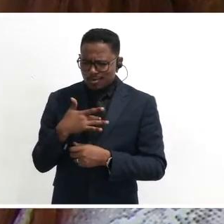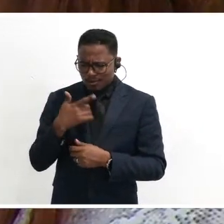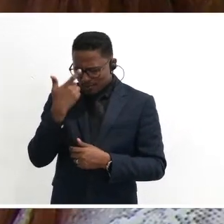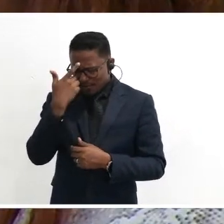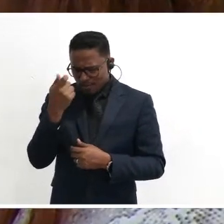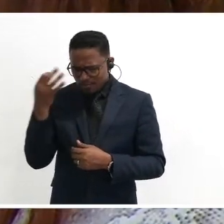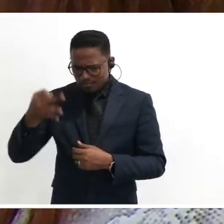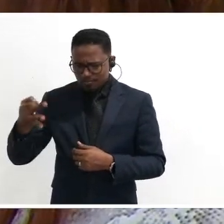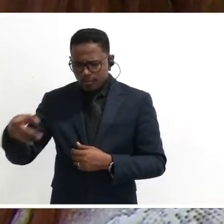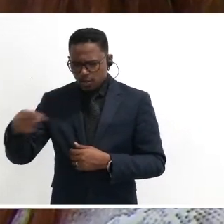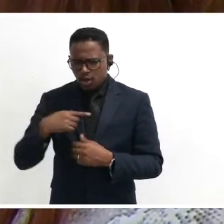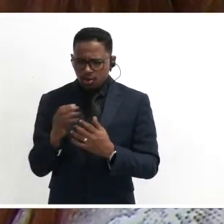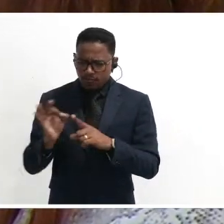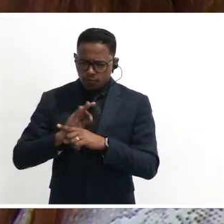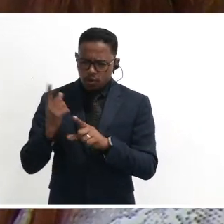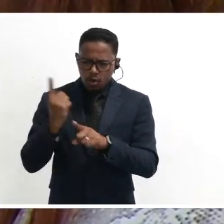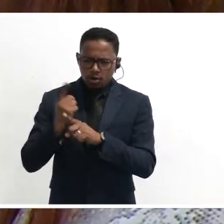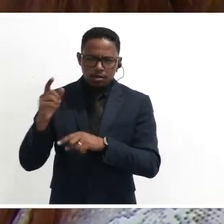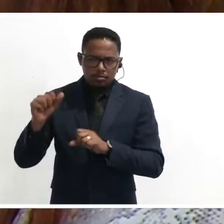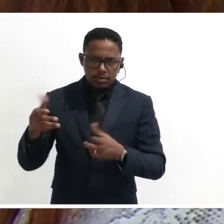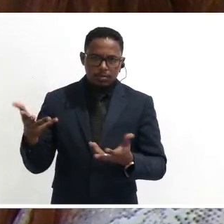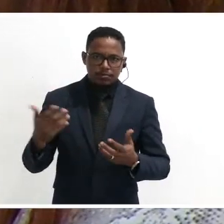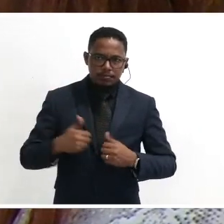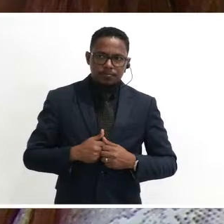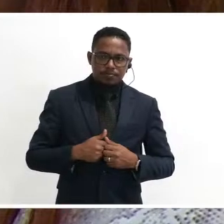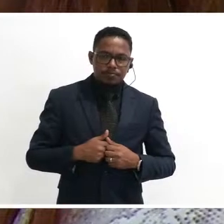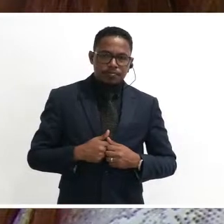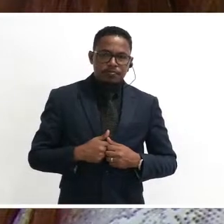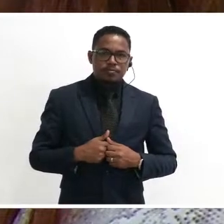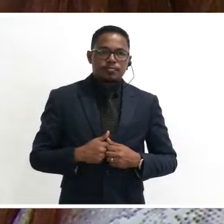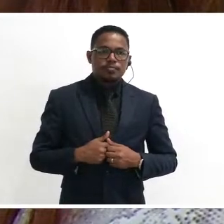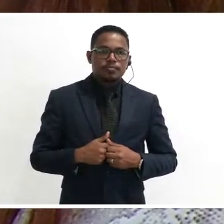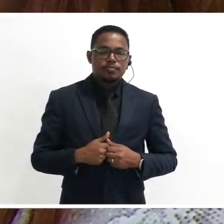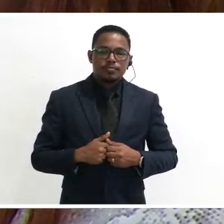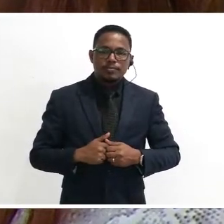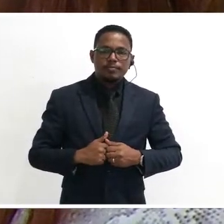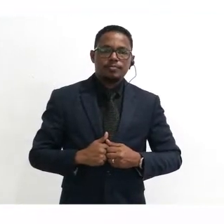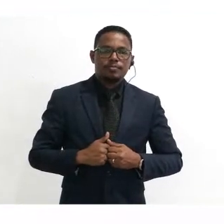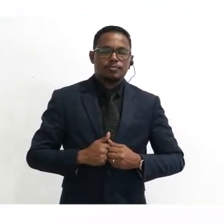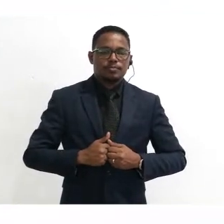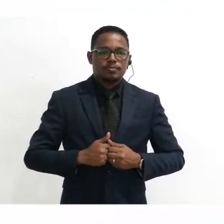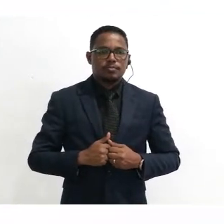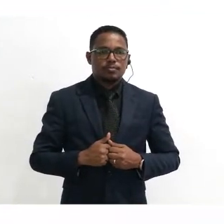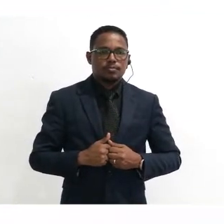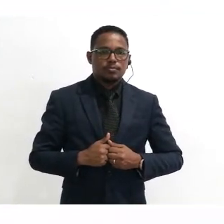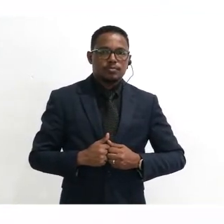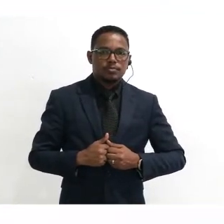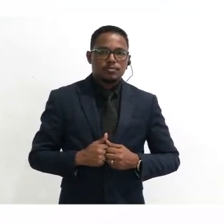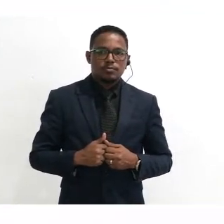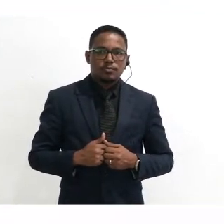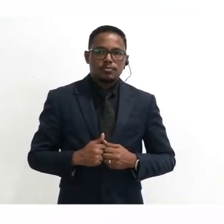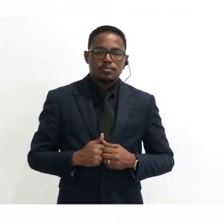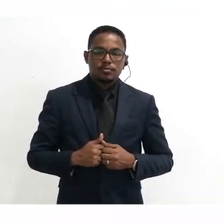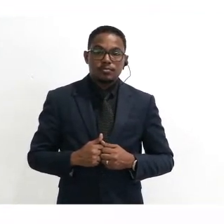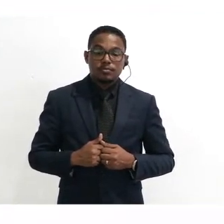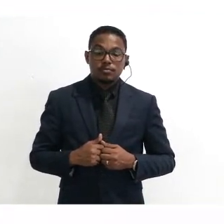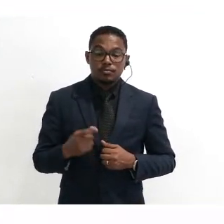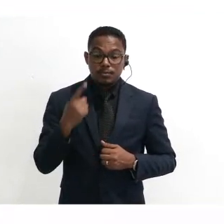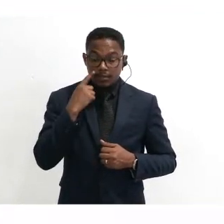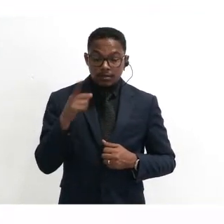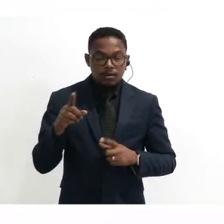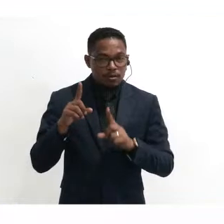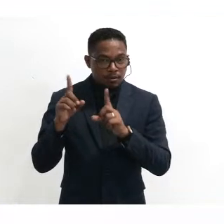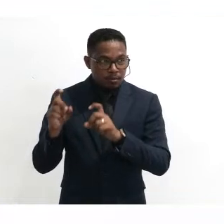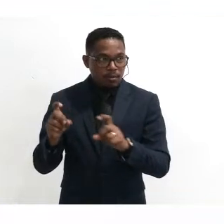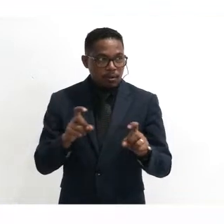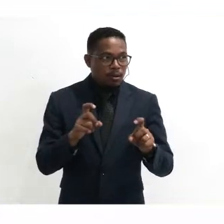There's also things called wafer level test and burn-in. So as much as possible, you try and expand the test coverage